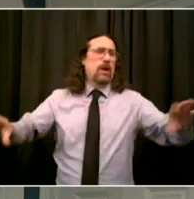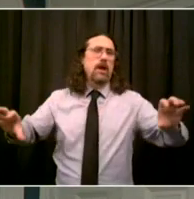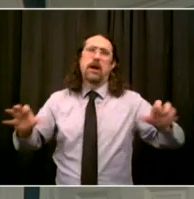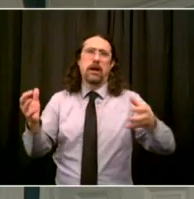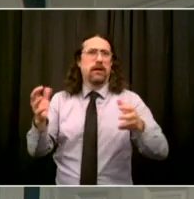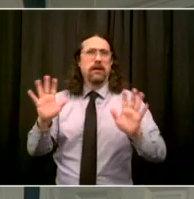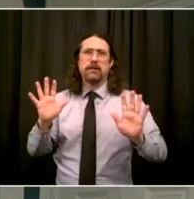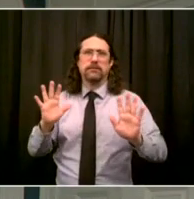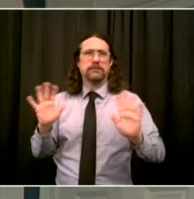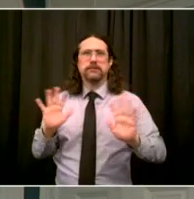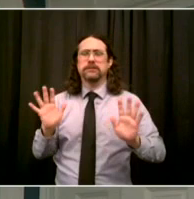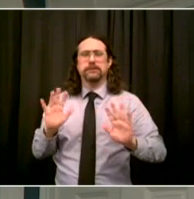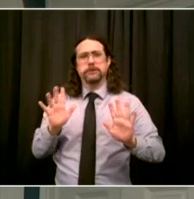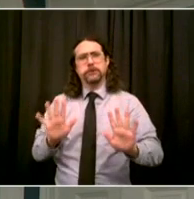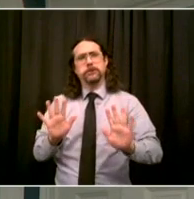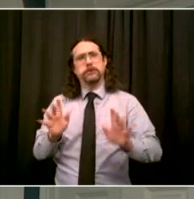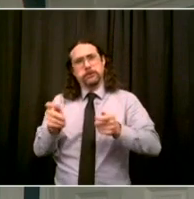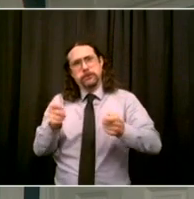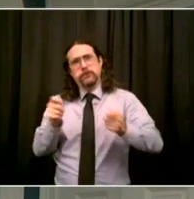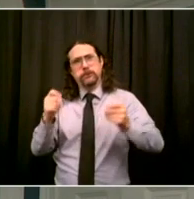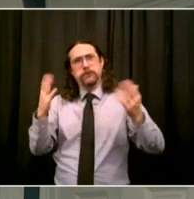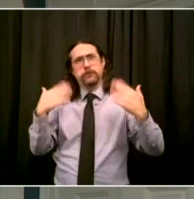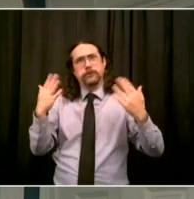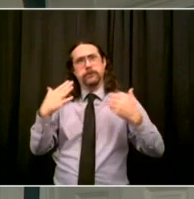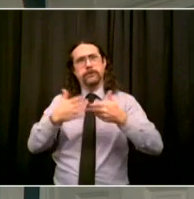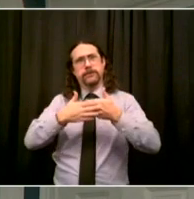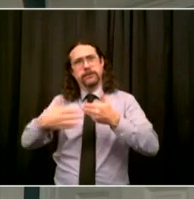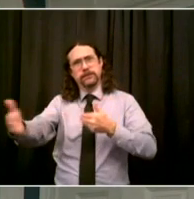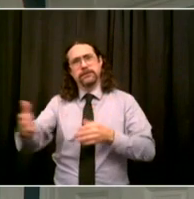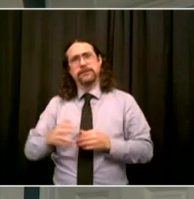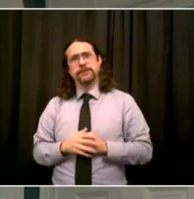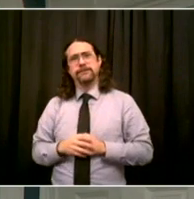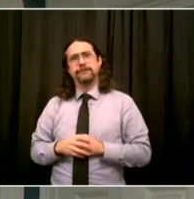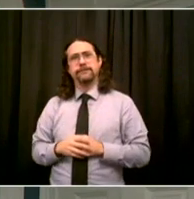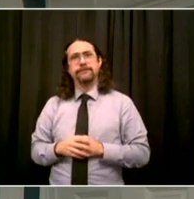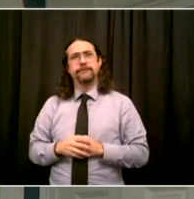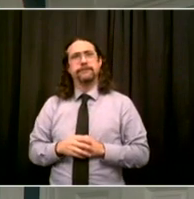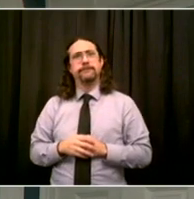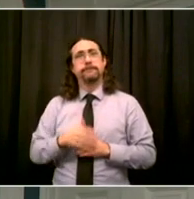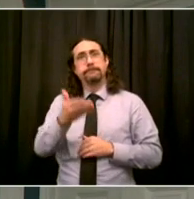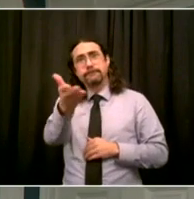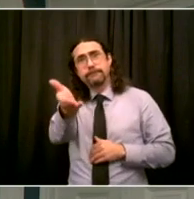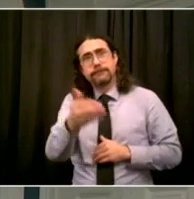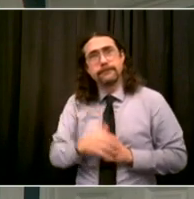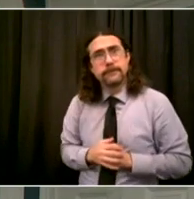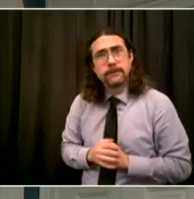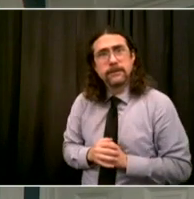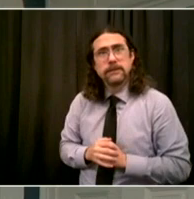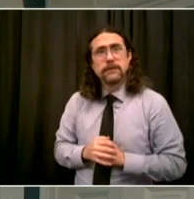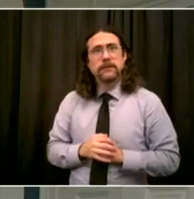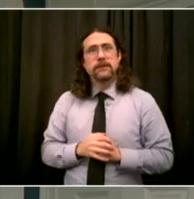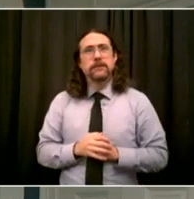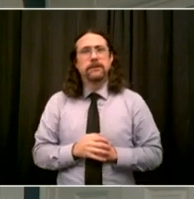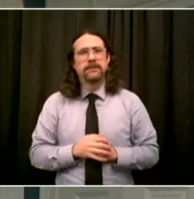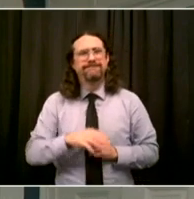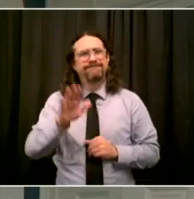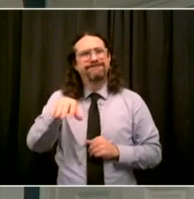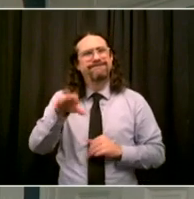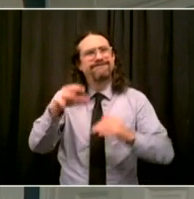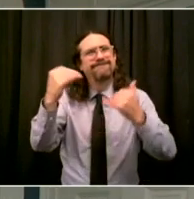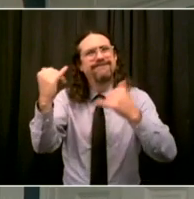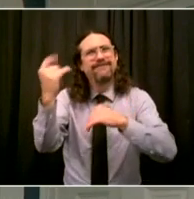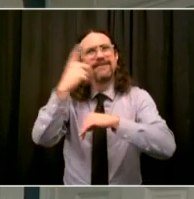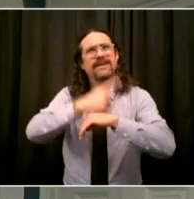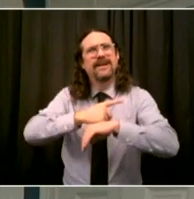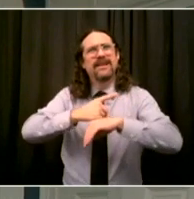and tomorrow expected for the early voting. I'm wondering if you think there's been enough of a turnout in terms of early voting